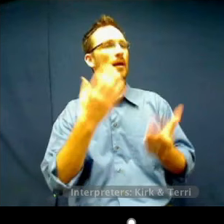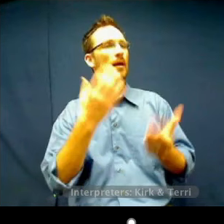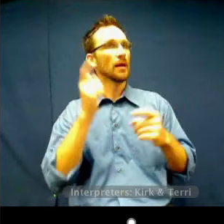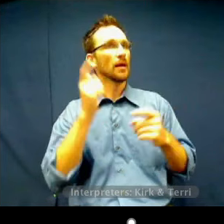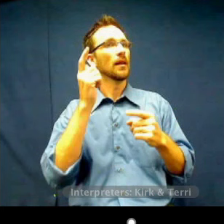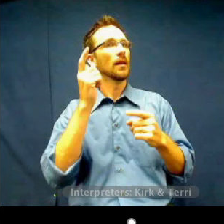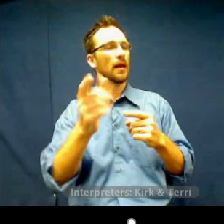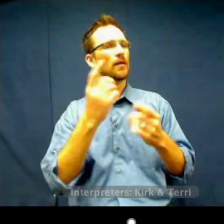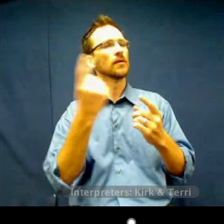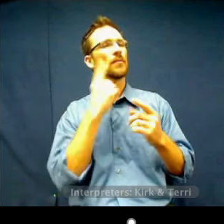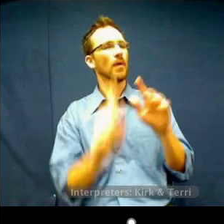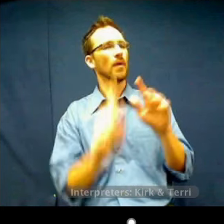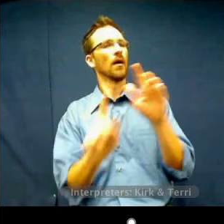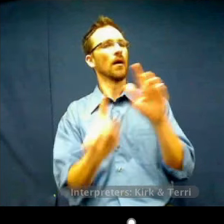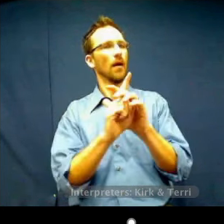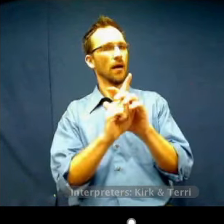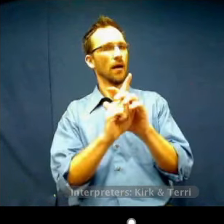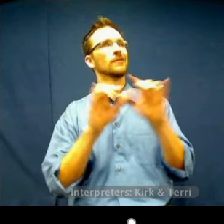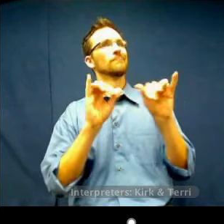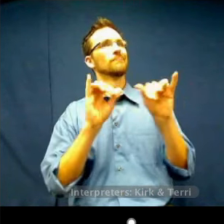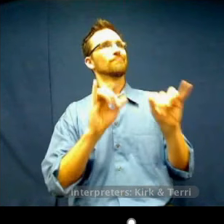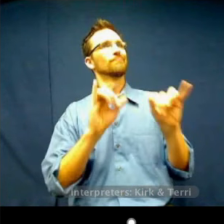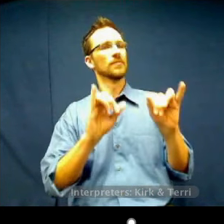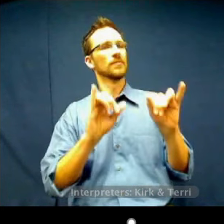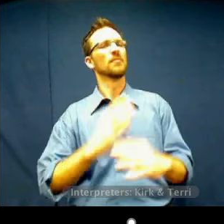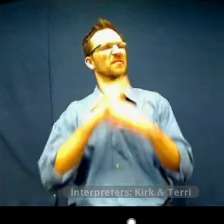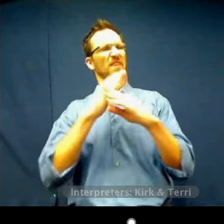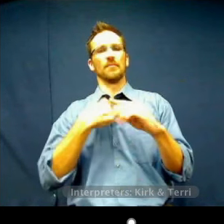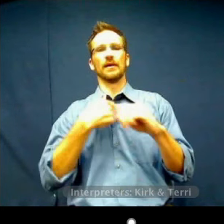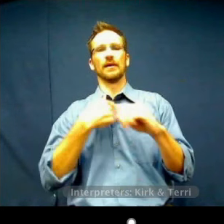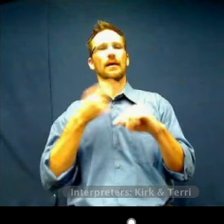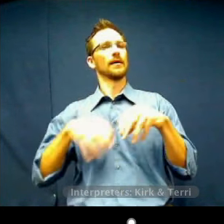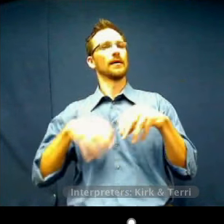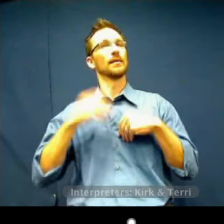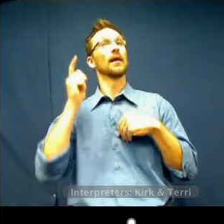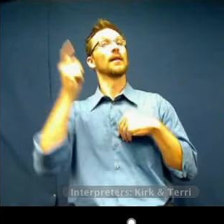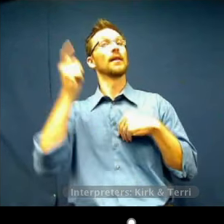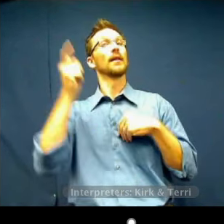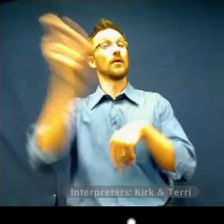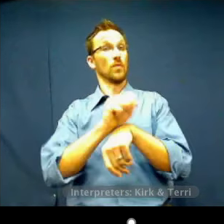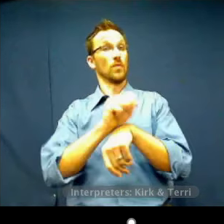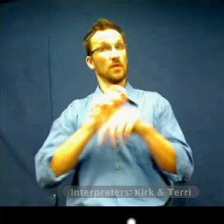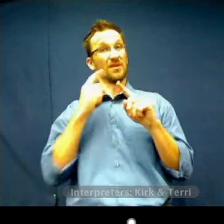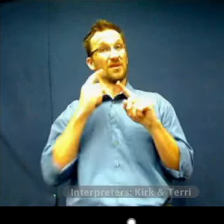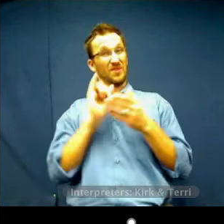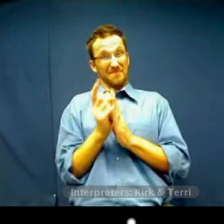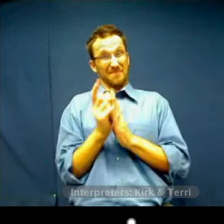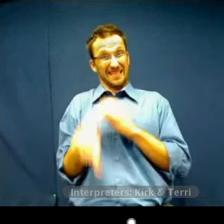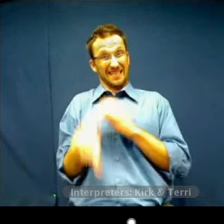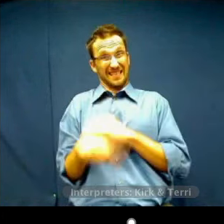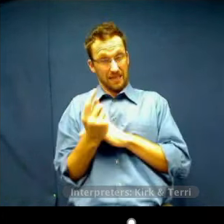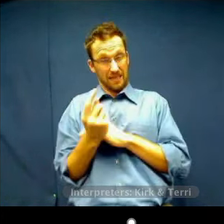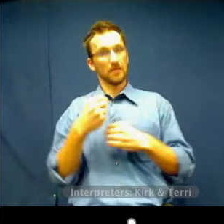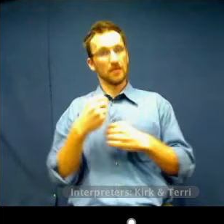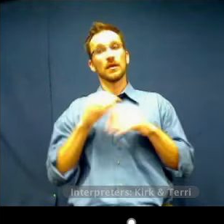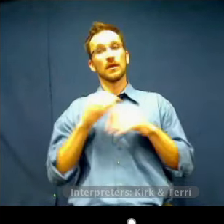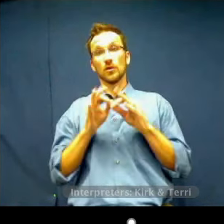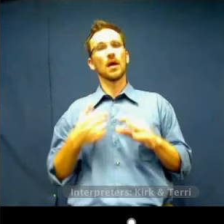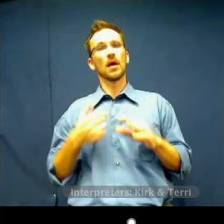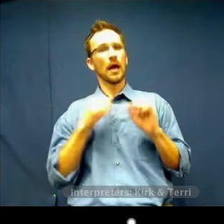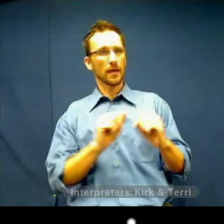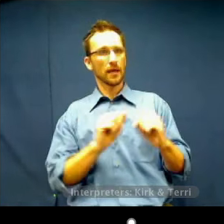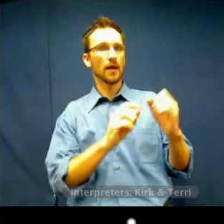further work. But for that day, generally, Carla, as the interpreter, I'm going to be doing both of those items if they haven't brought